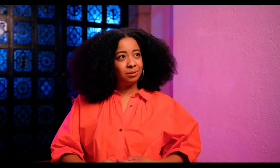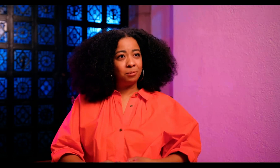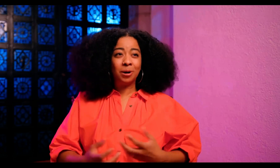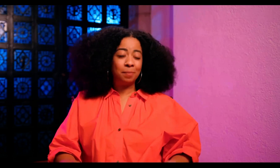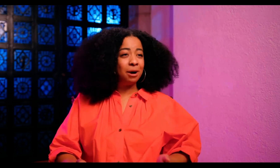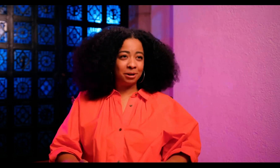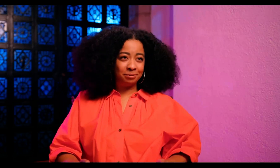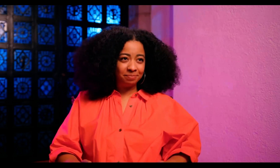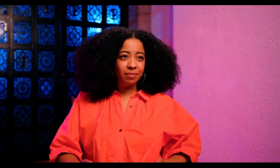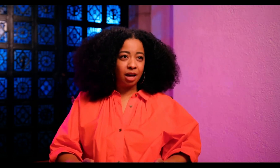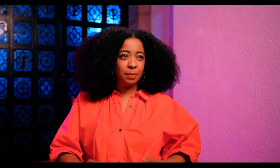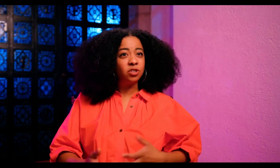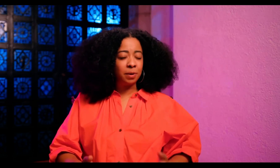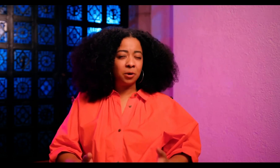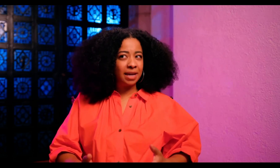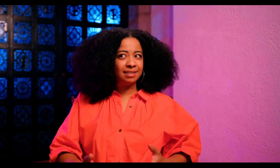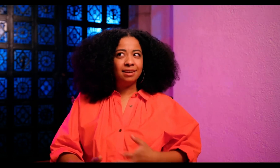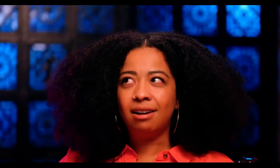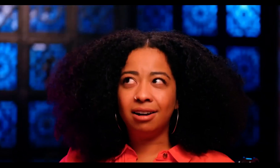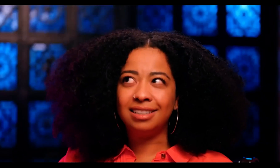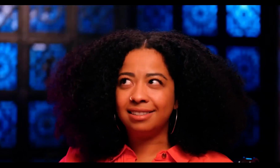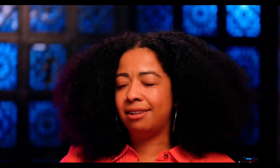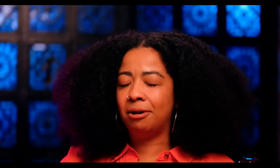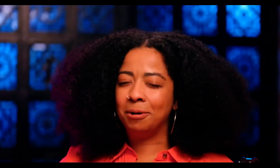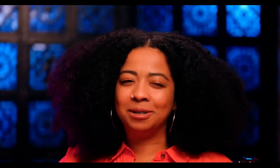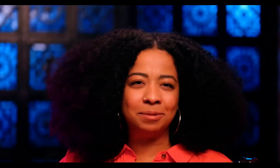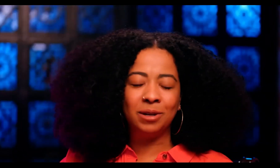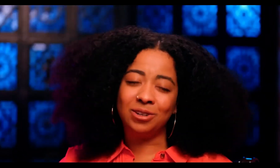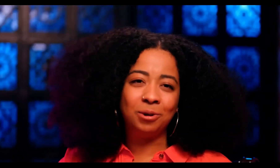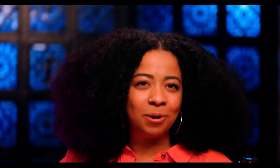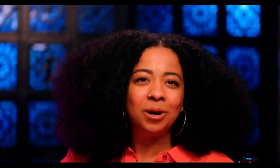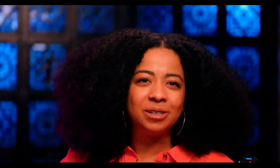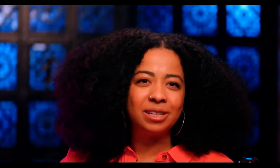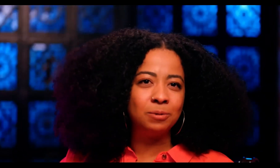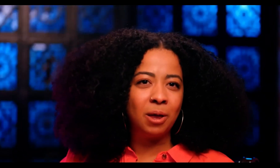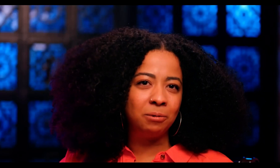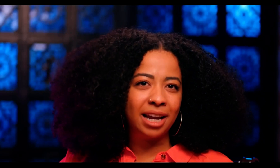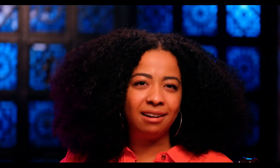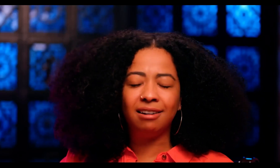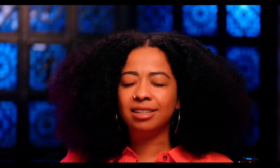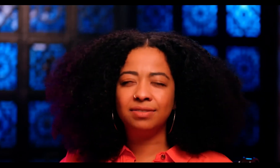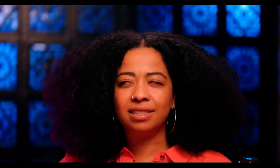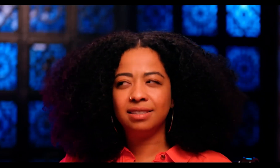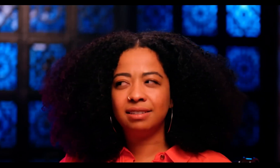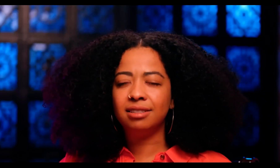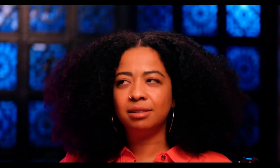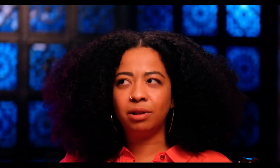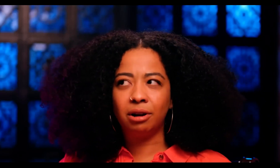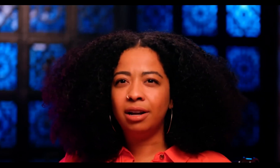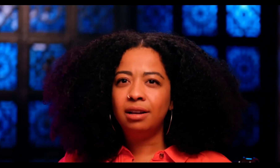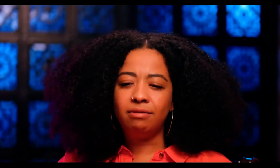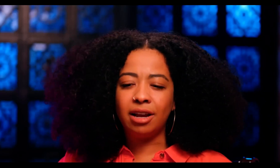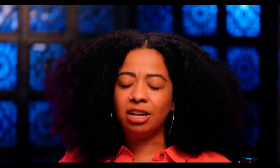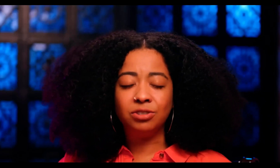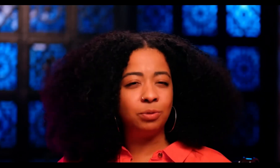strengthens worker power in so many ways. Artists are workers amongst other workers as well, right? Artists face the